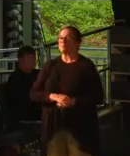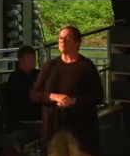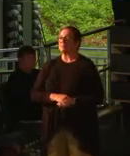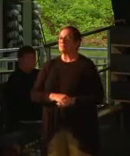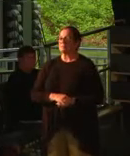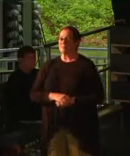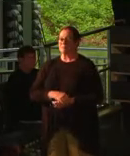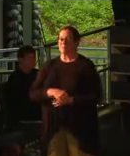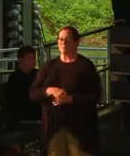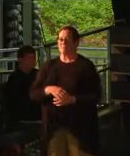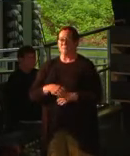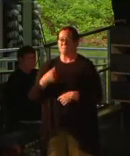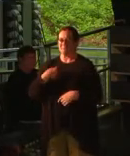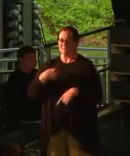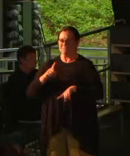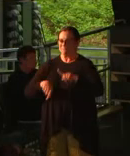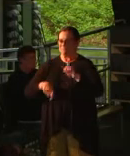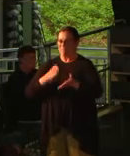I'm